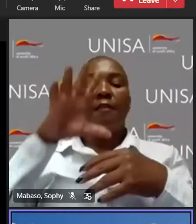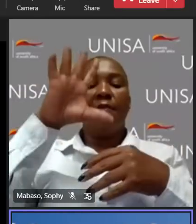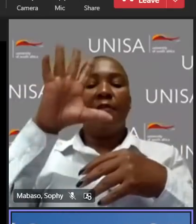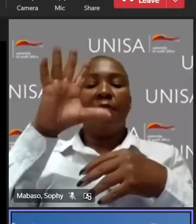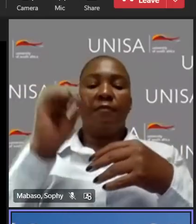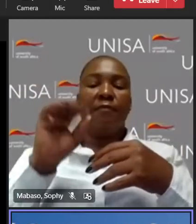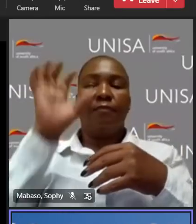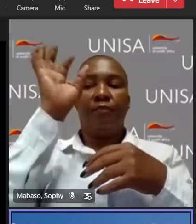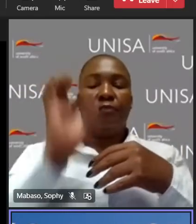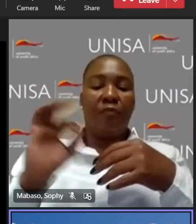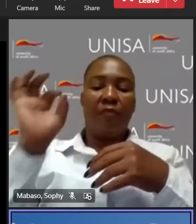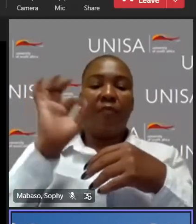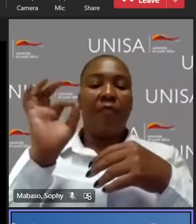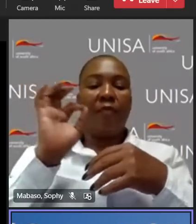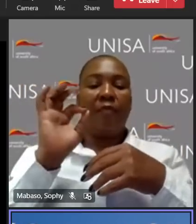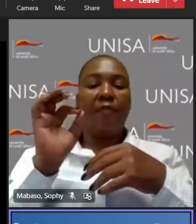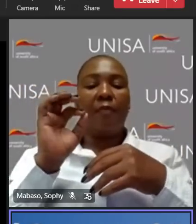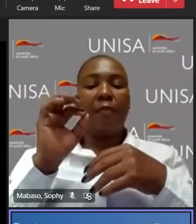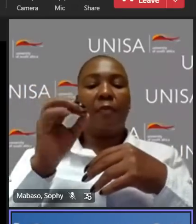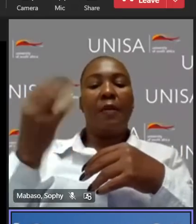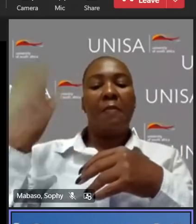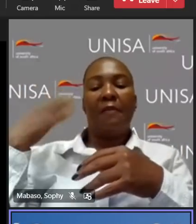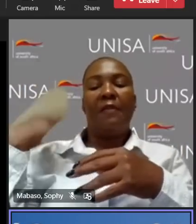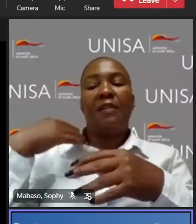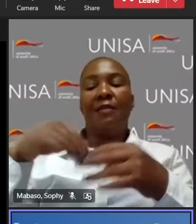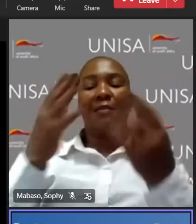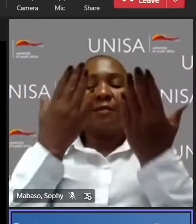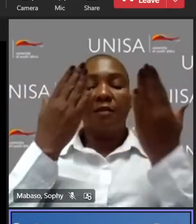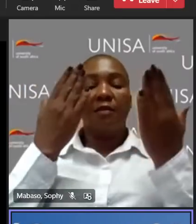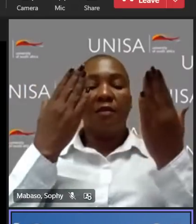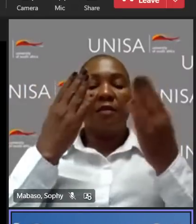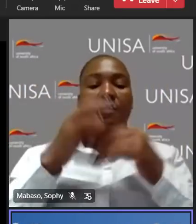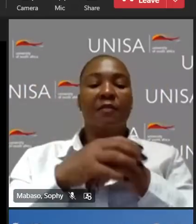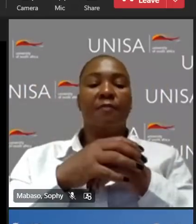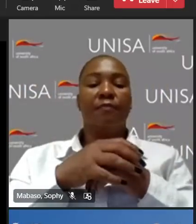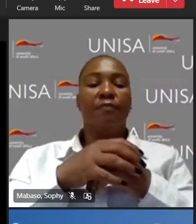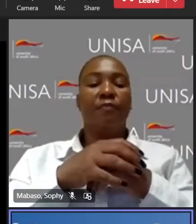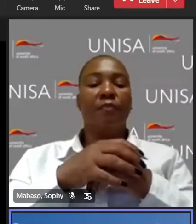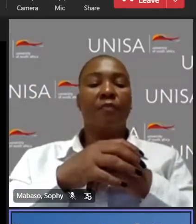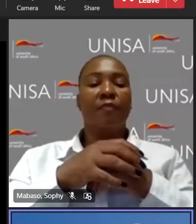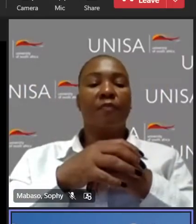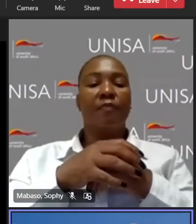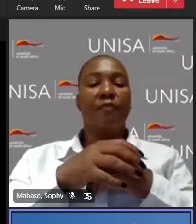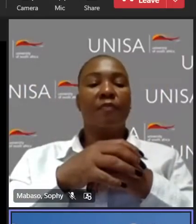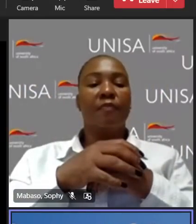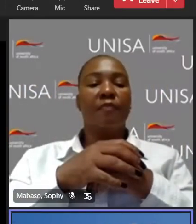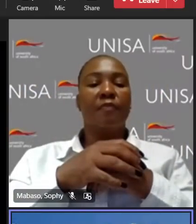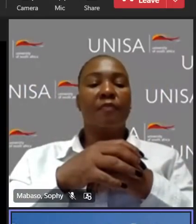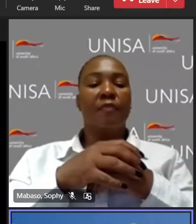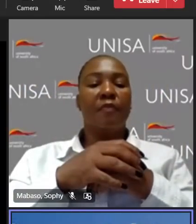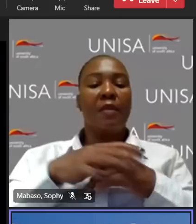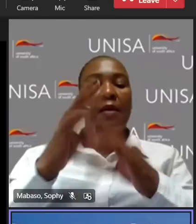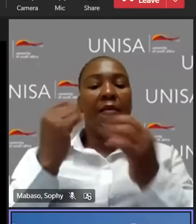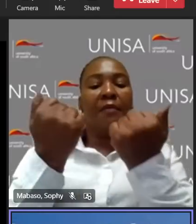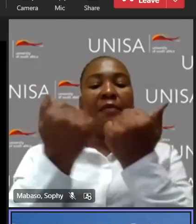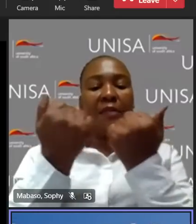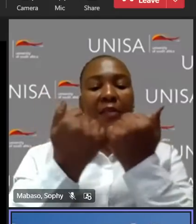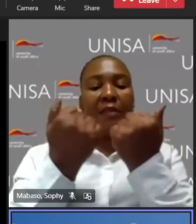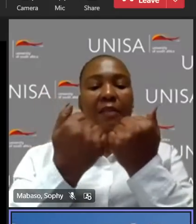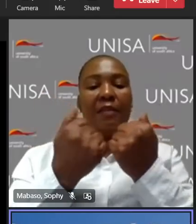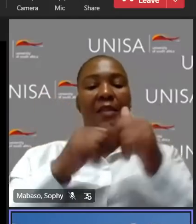of 50% in their previous year of study. The bursary, it covers